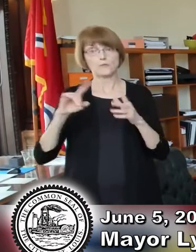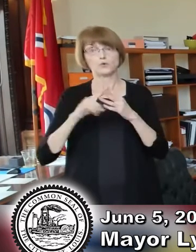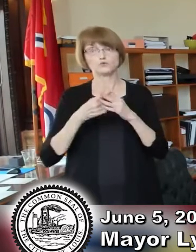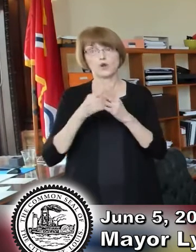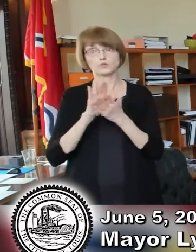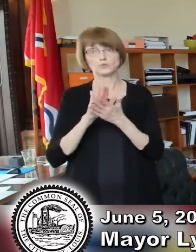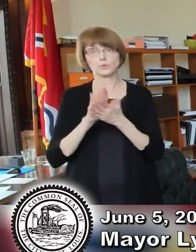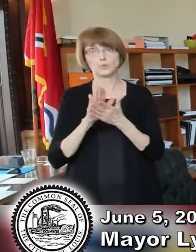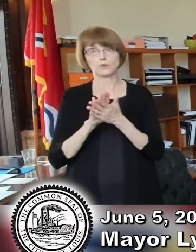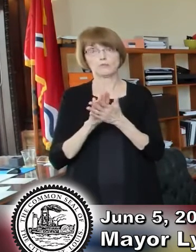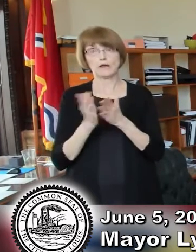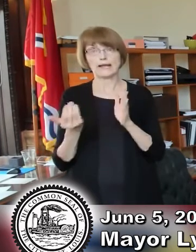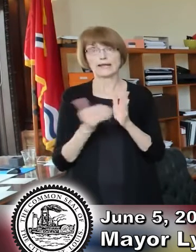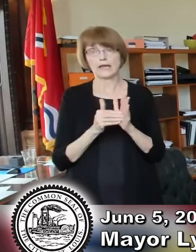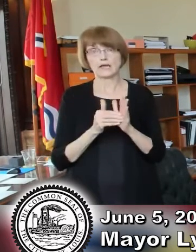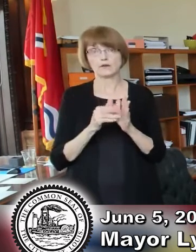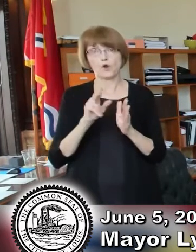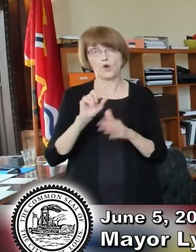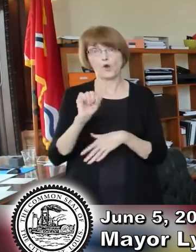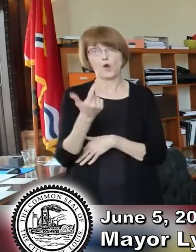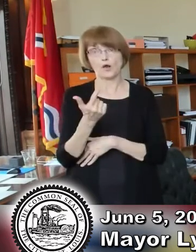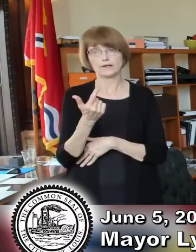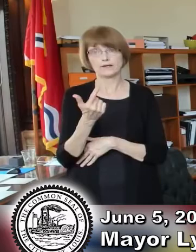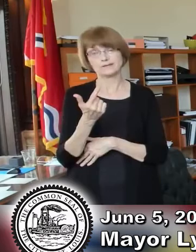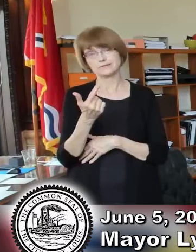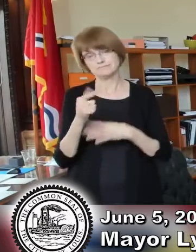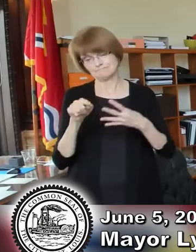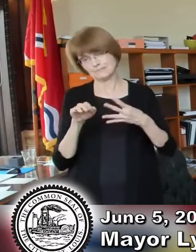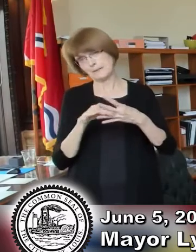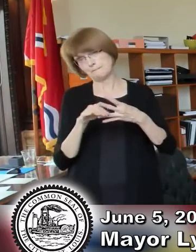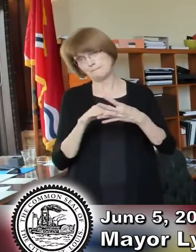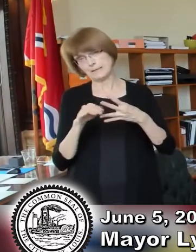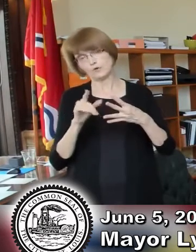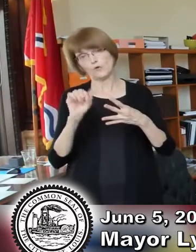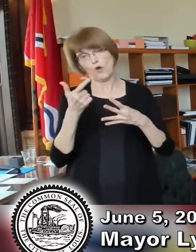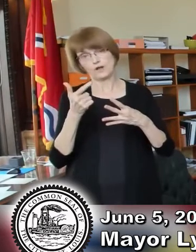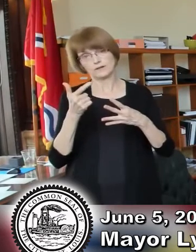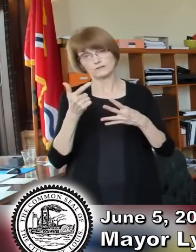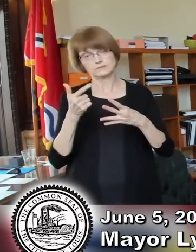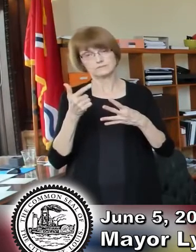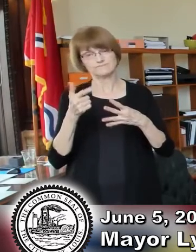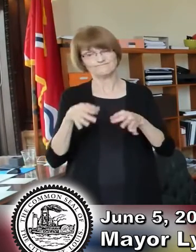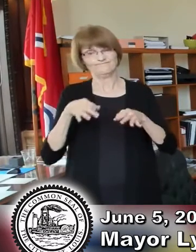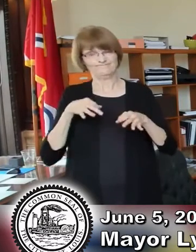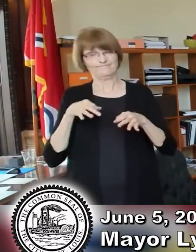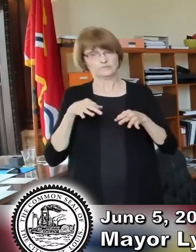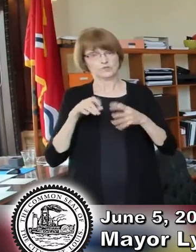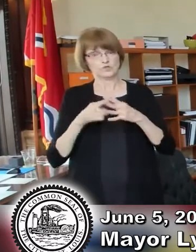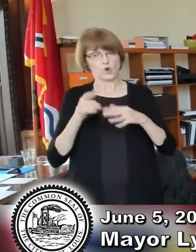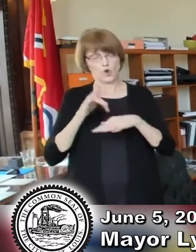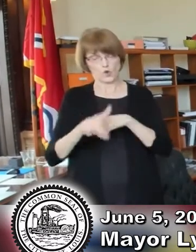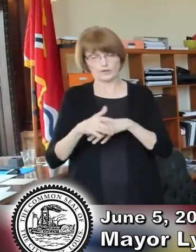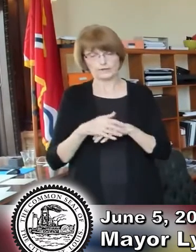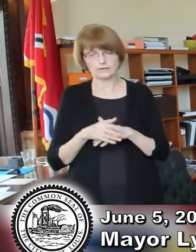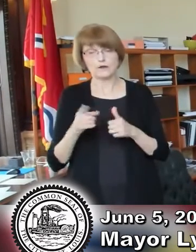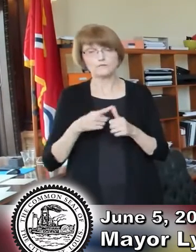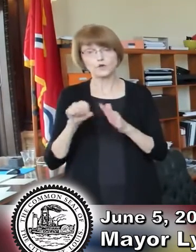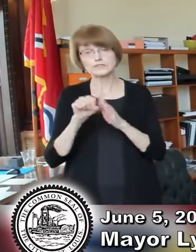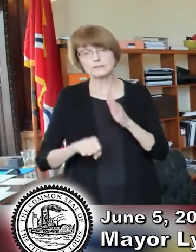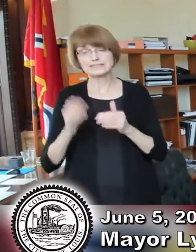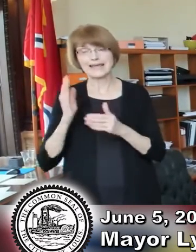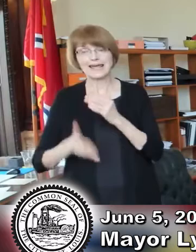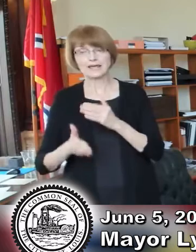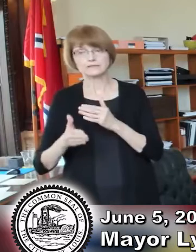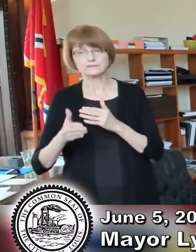school in August, mid-August, a little earlier than usual, and that the first semester would end